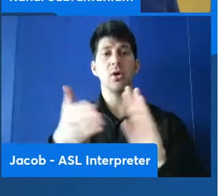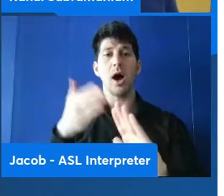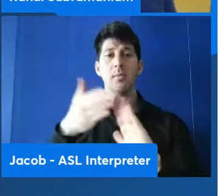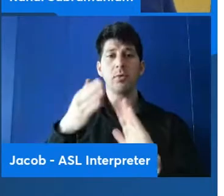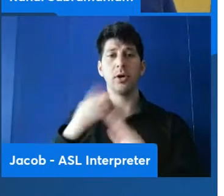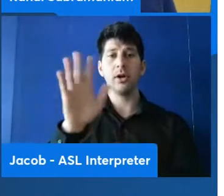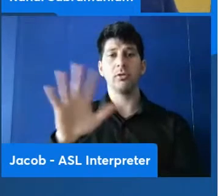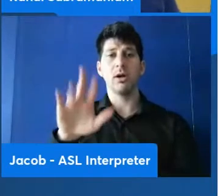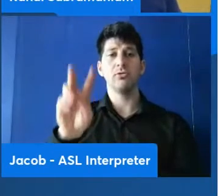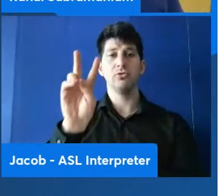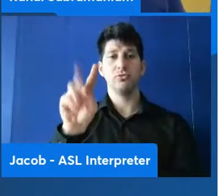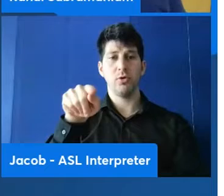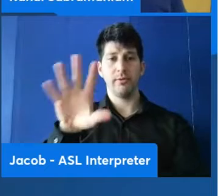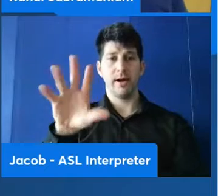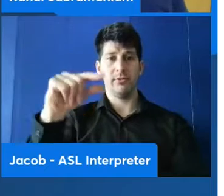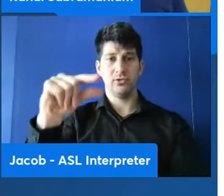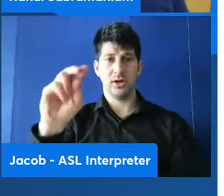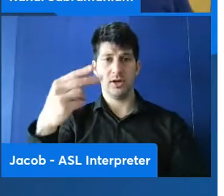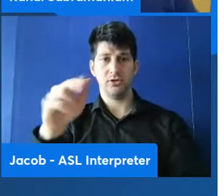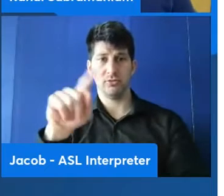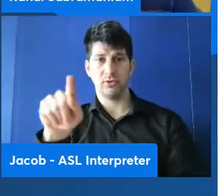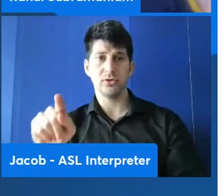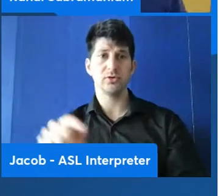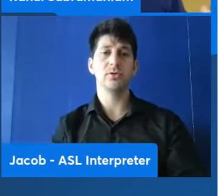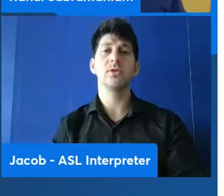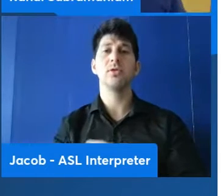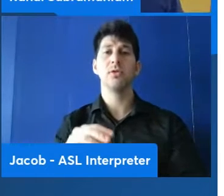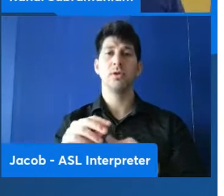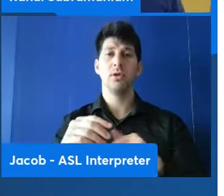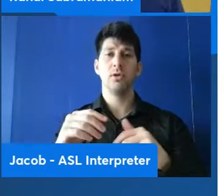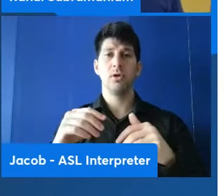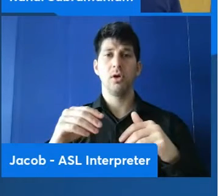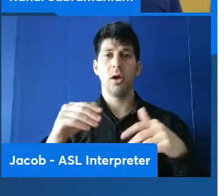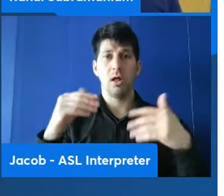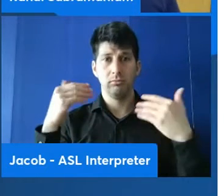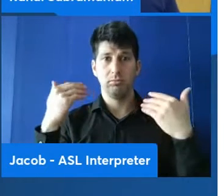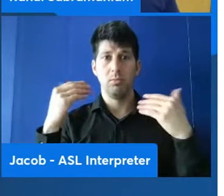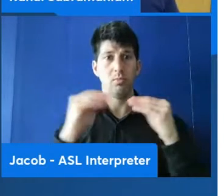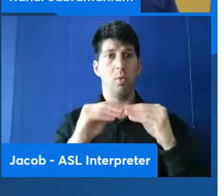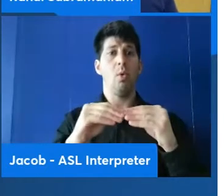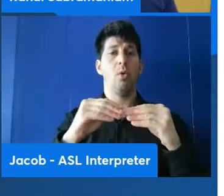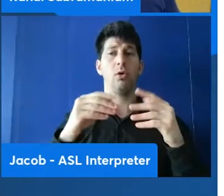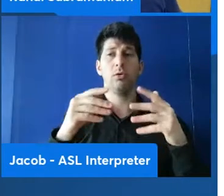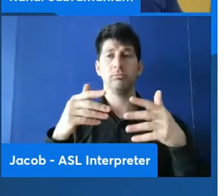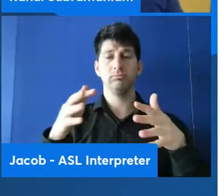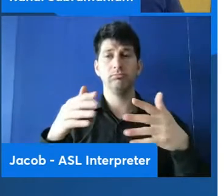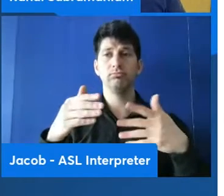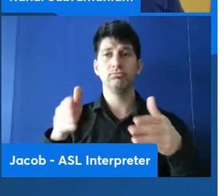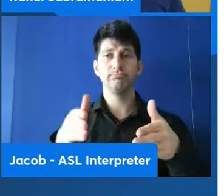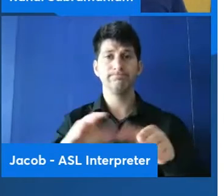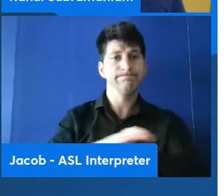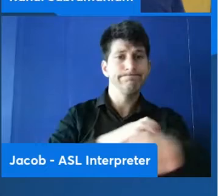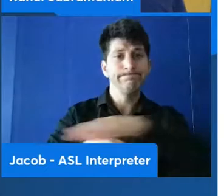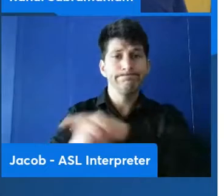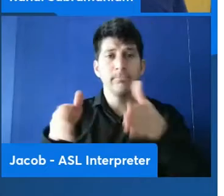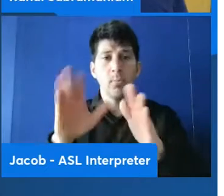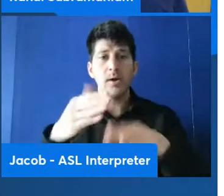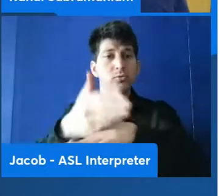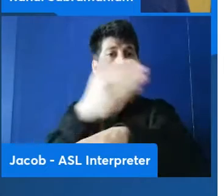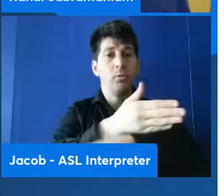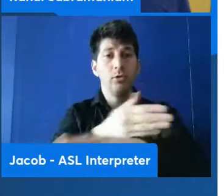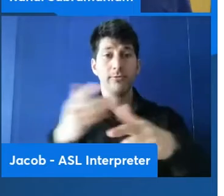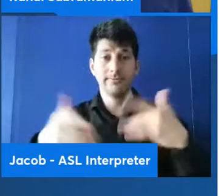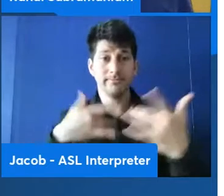2.5 gigahertz. So they really have so much more room for performance improvements. I can't wait to see what they'll do